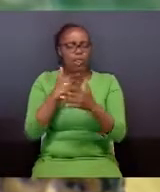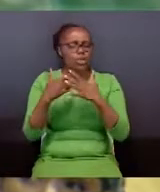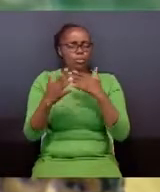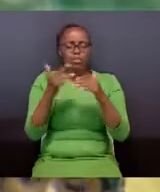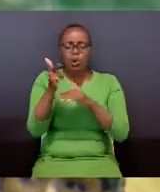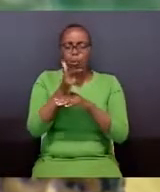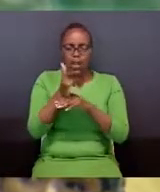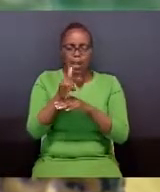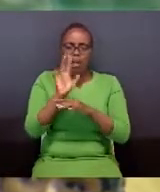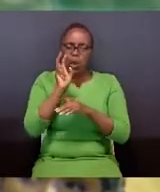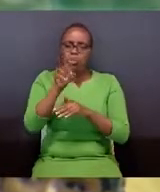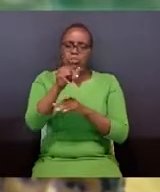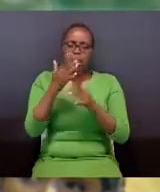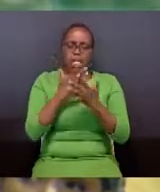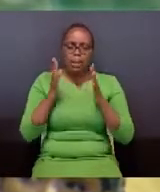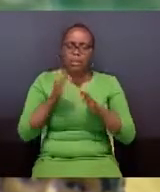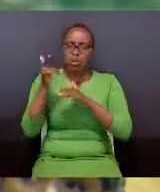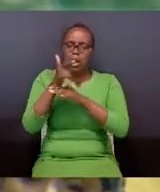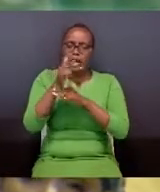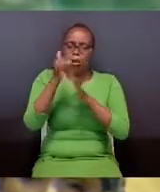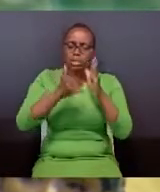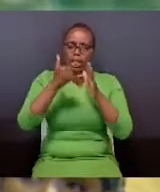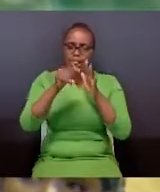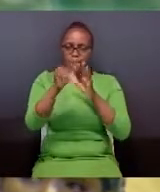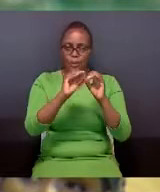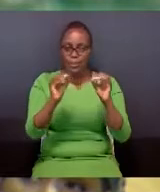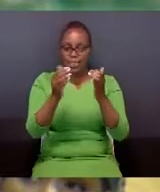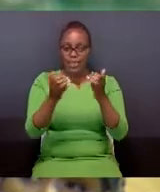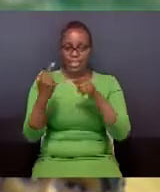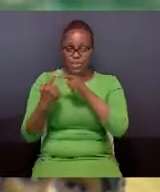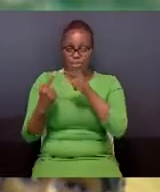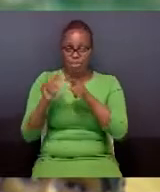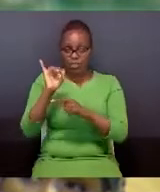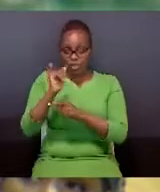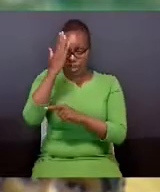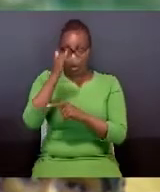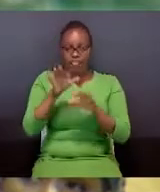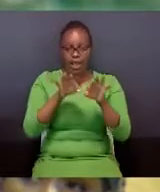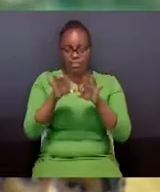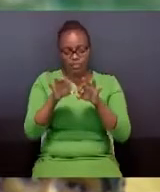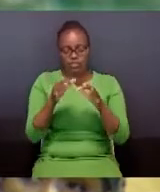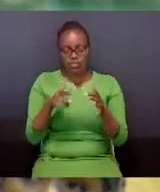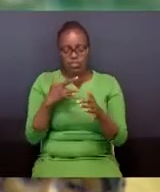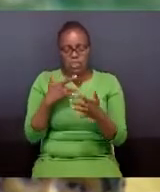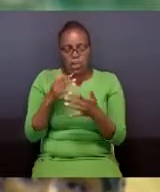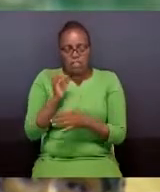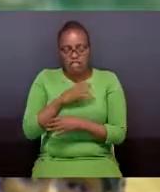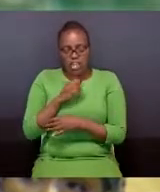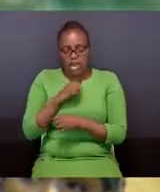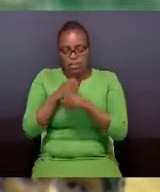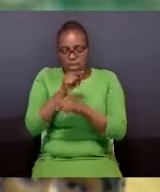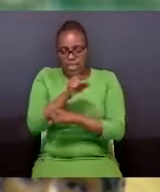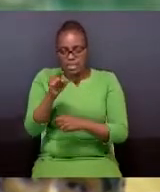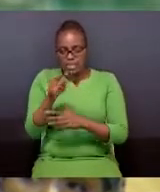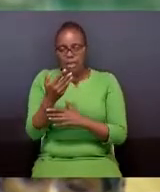camera watching every move and recording everything. So when we talk of the need for experience, it's also because we are afraid to make mistakes because we'll be reminded